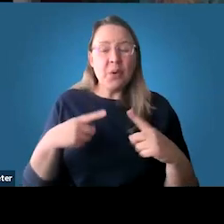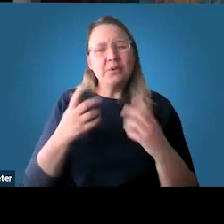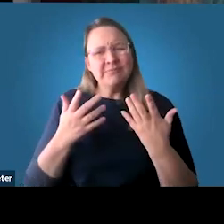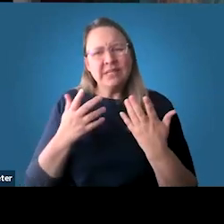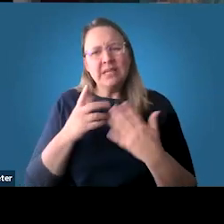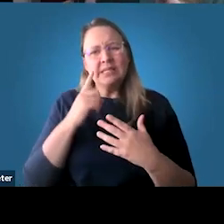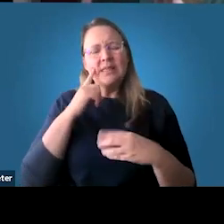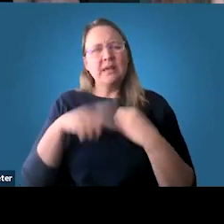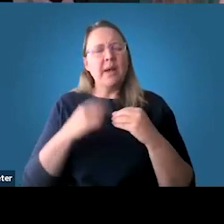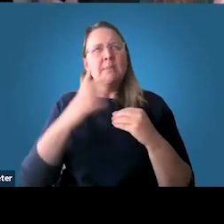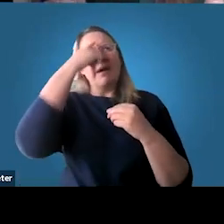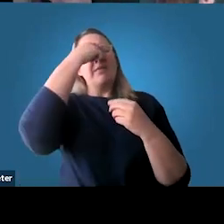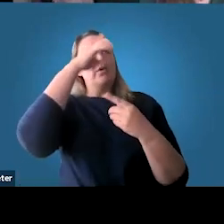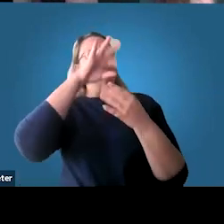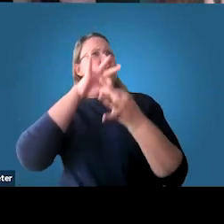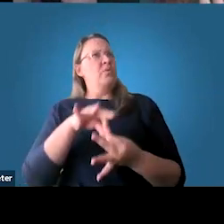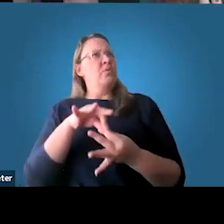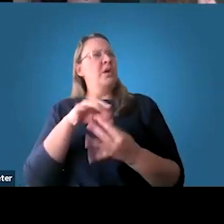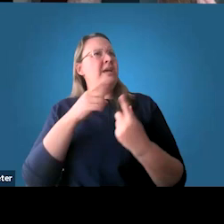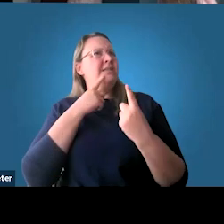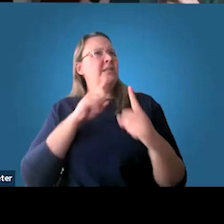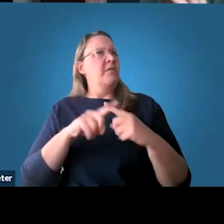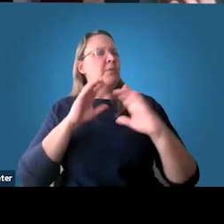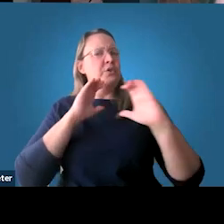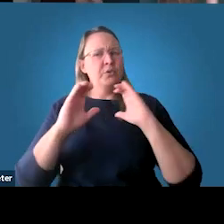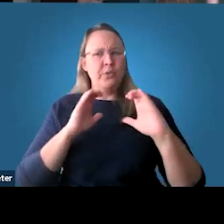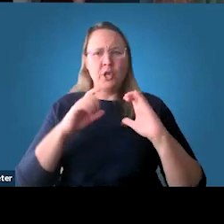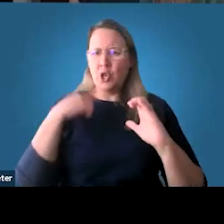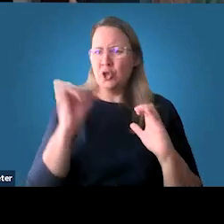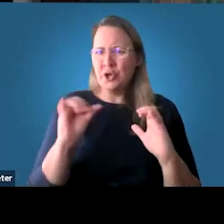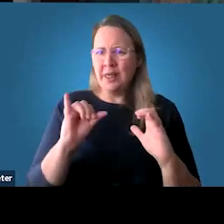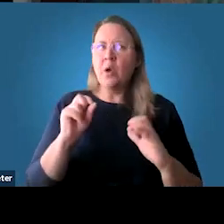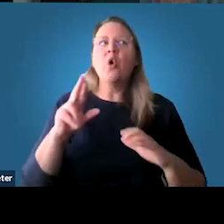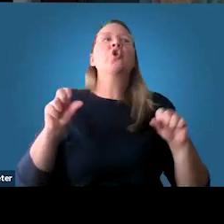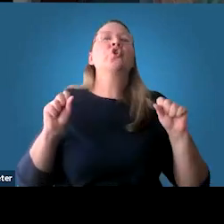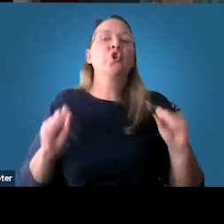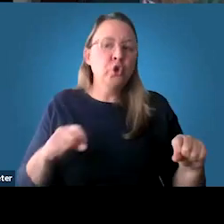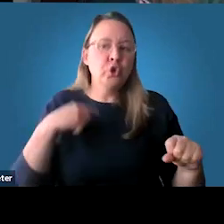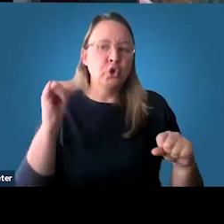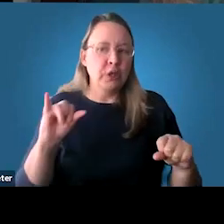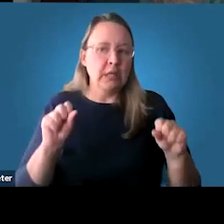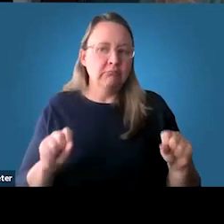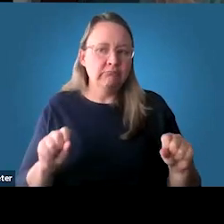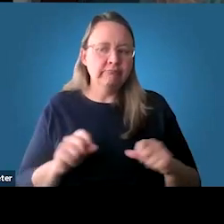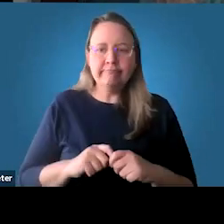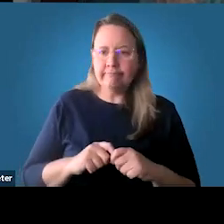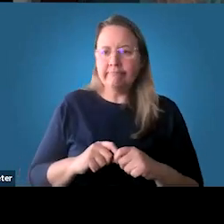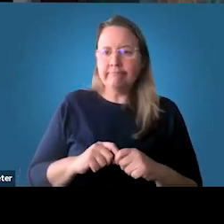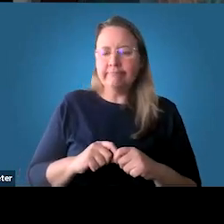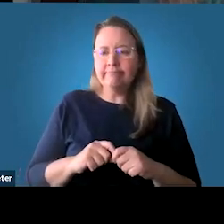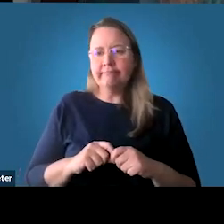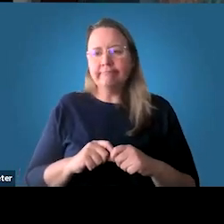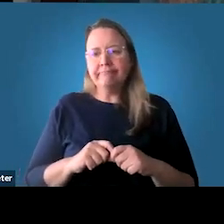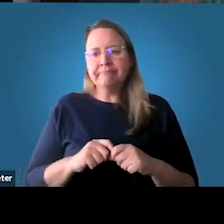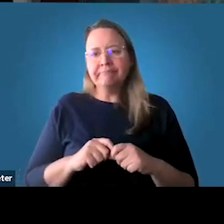your thinking around what success in communications even looks like or could look like. As we're setting the stage and